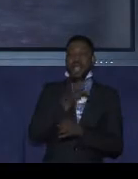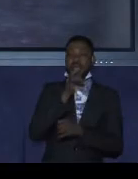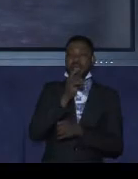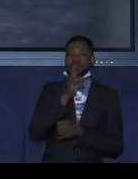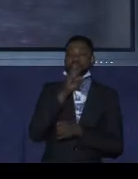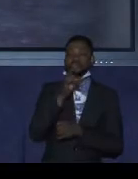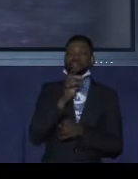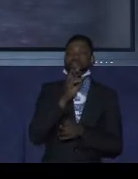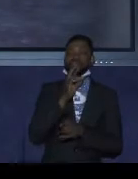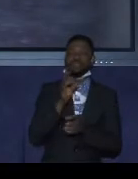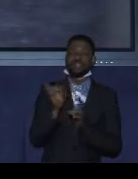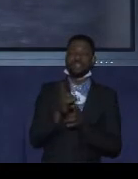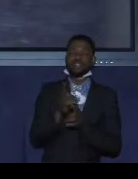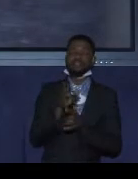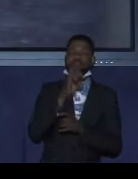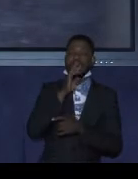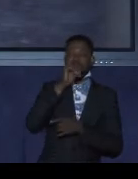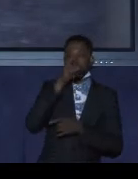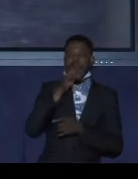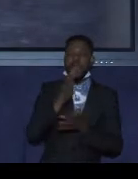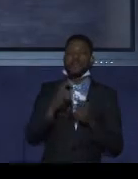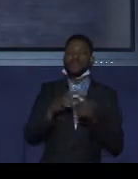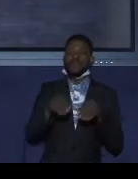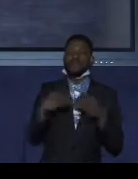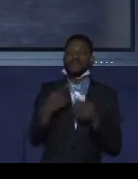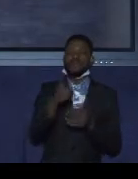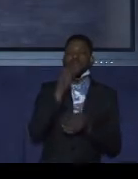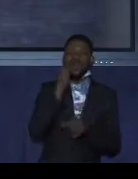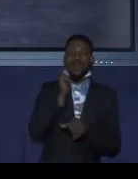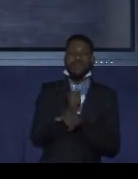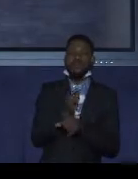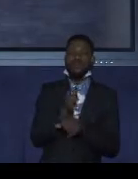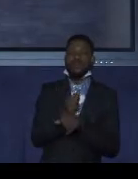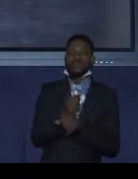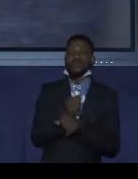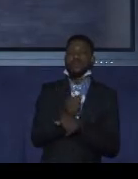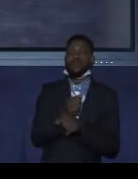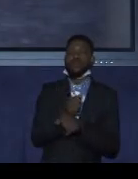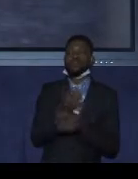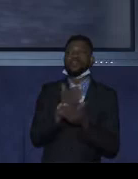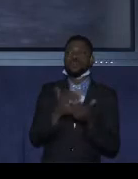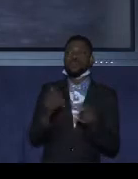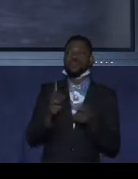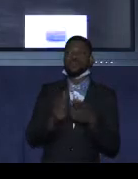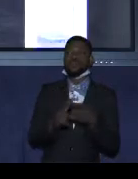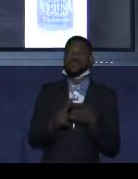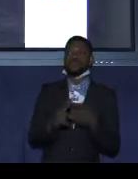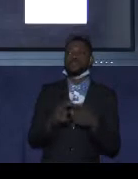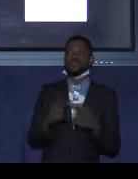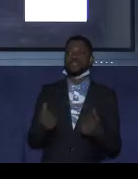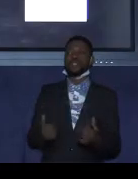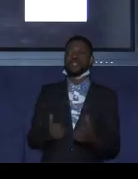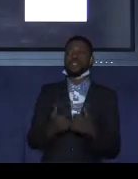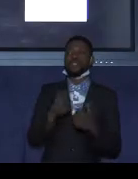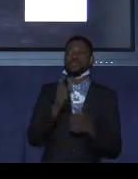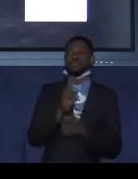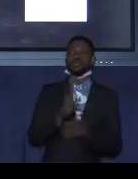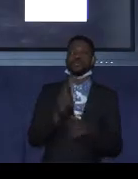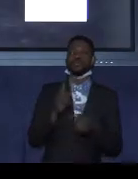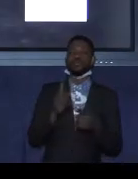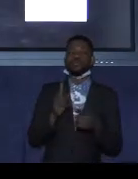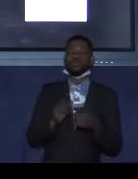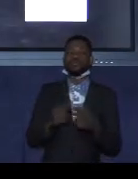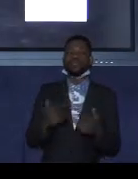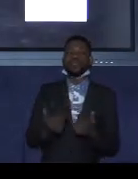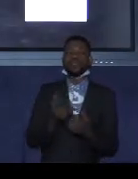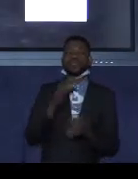right. I'm sure that you did. You are smart. Now I'm going to give you an assignment on something to challenge you,